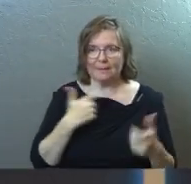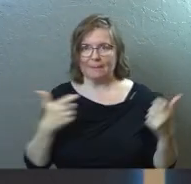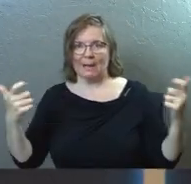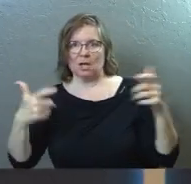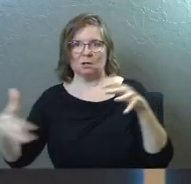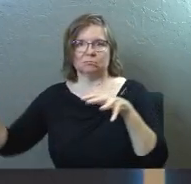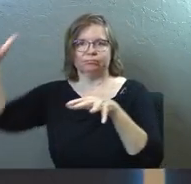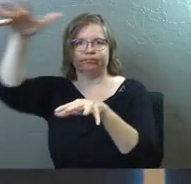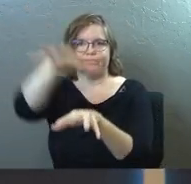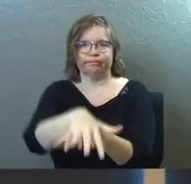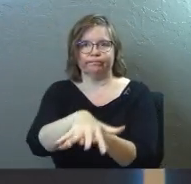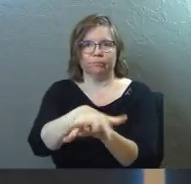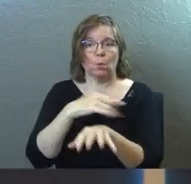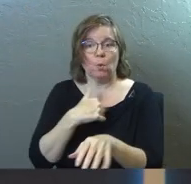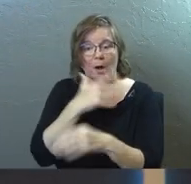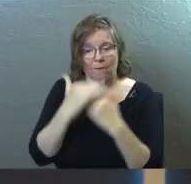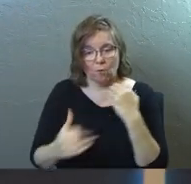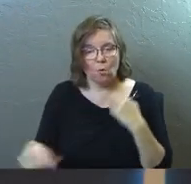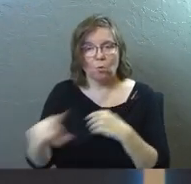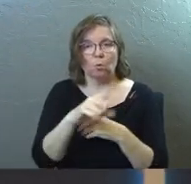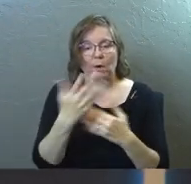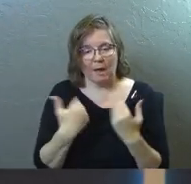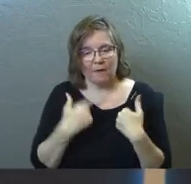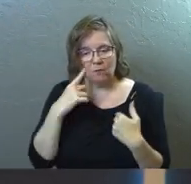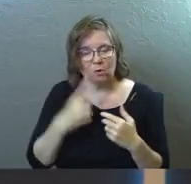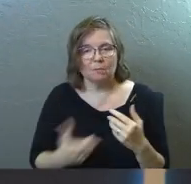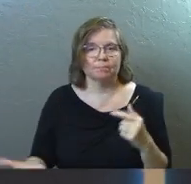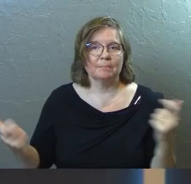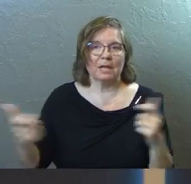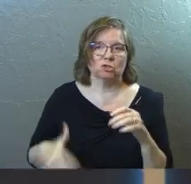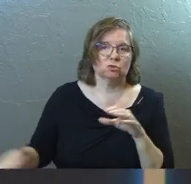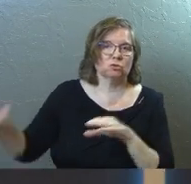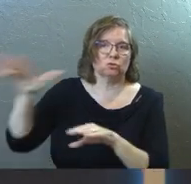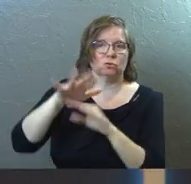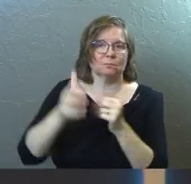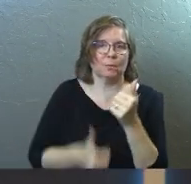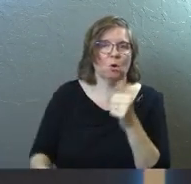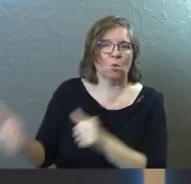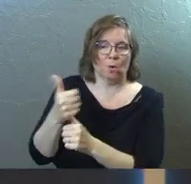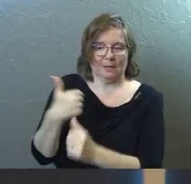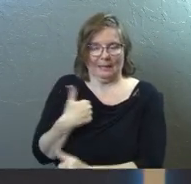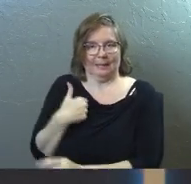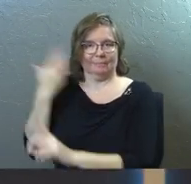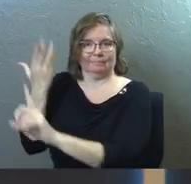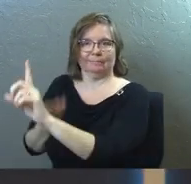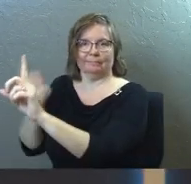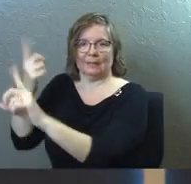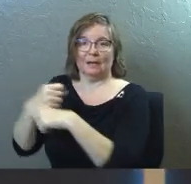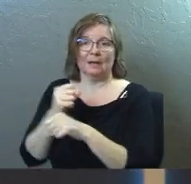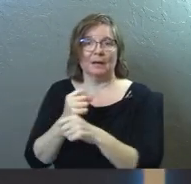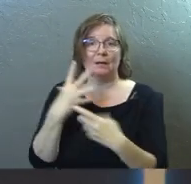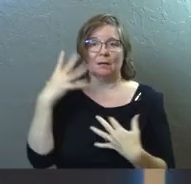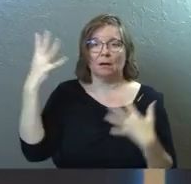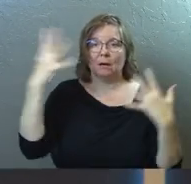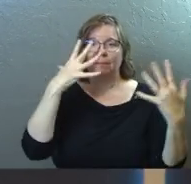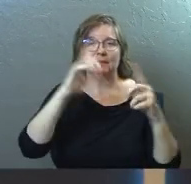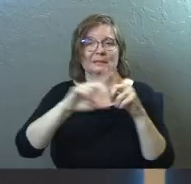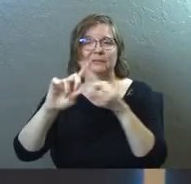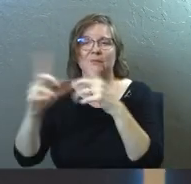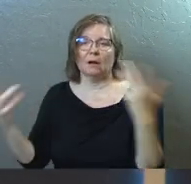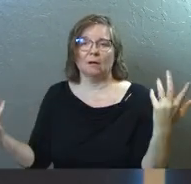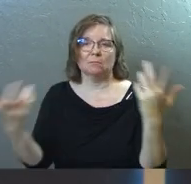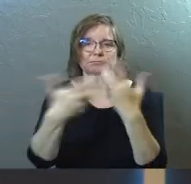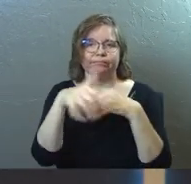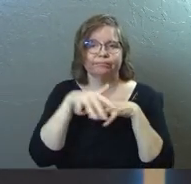Let those be minor and let who I've called you to be, what I have for you, be major. Lean into me and me alone, and you will make beautiful music with those I've called you to do life